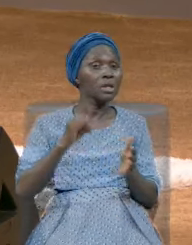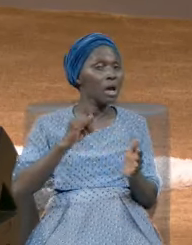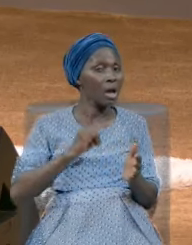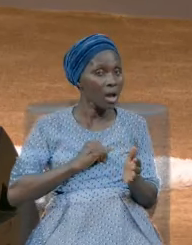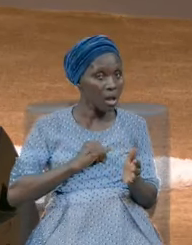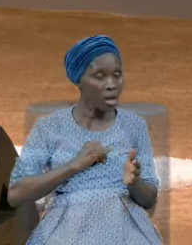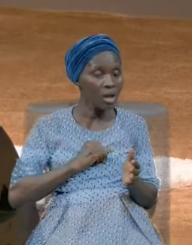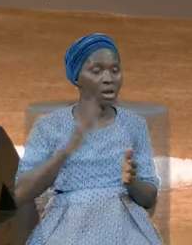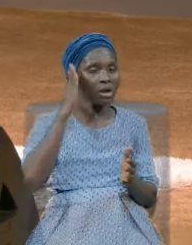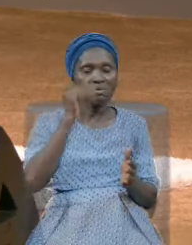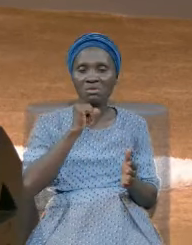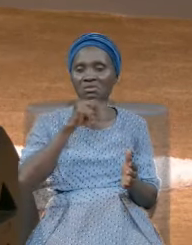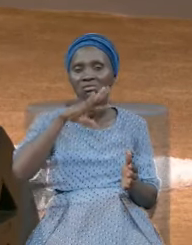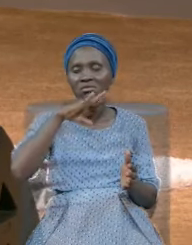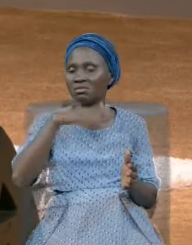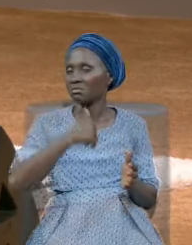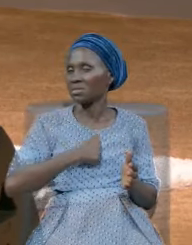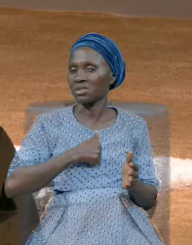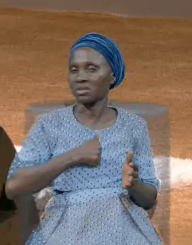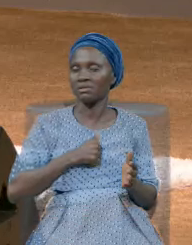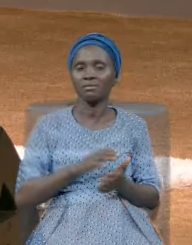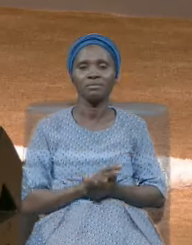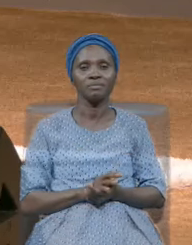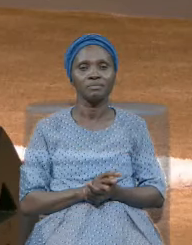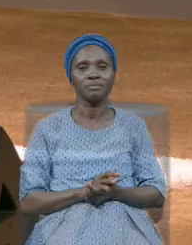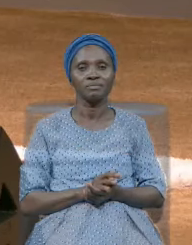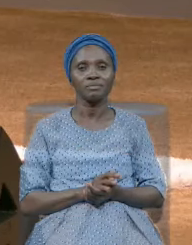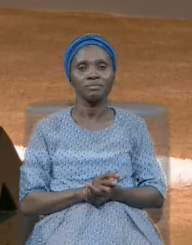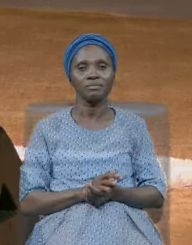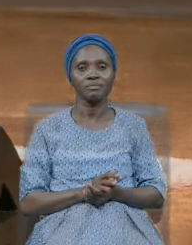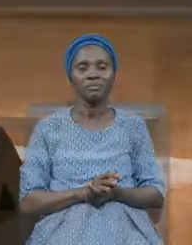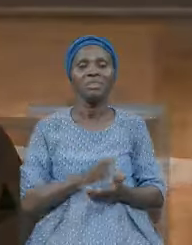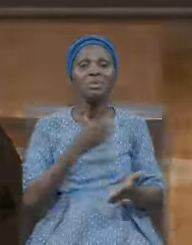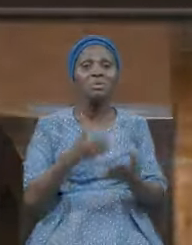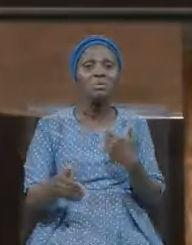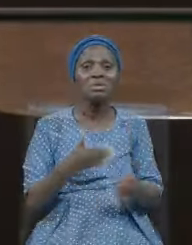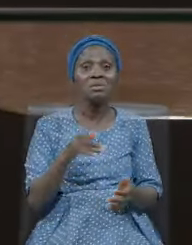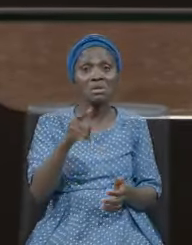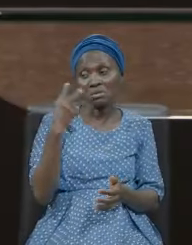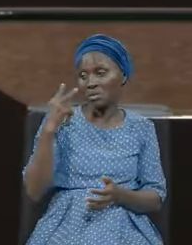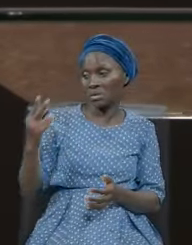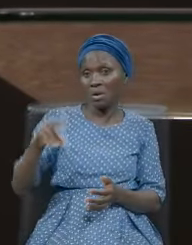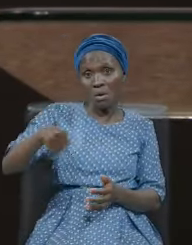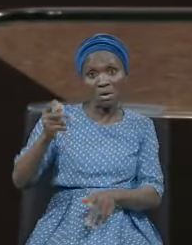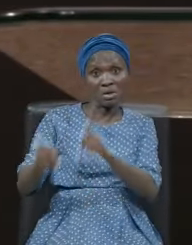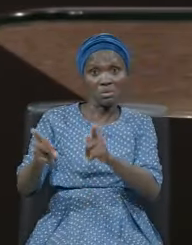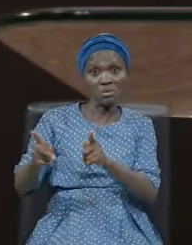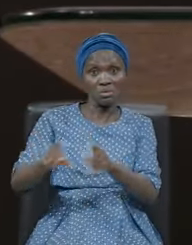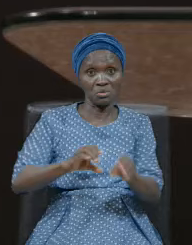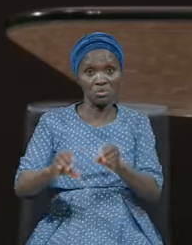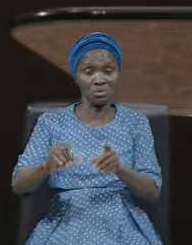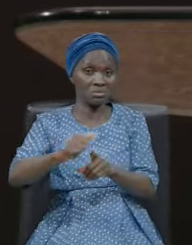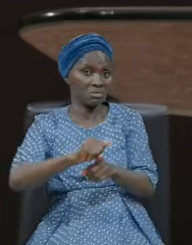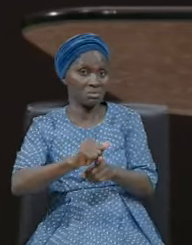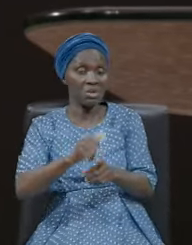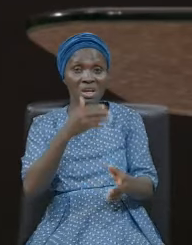that I will not defile myself. Whatever you see others do, in